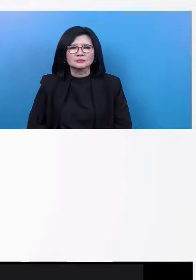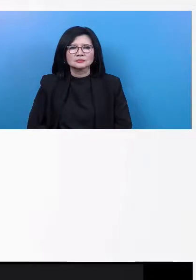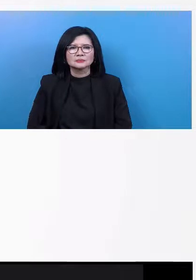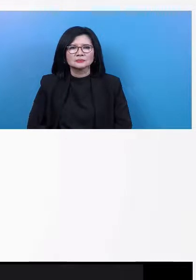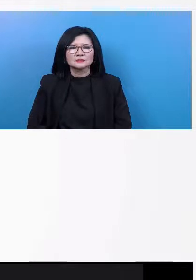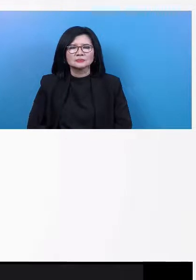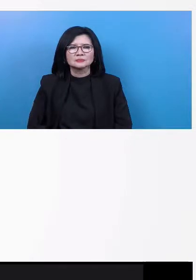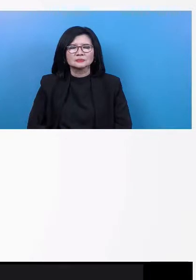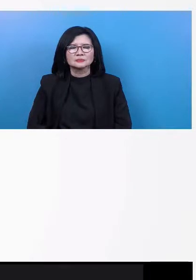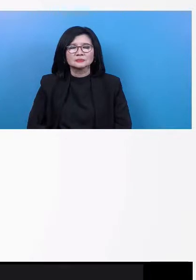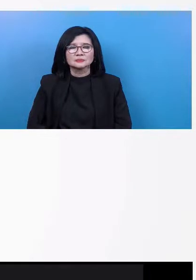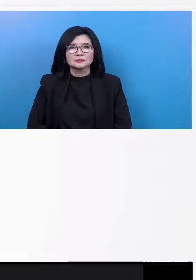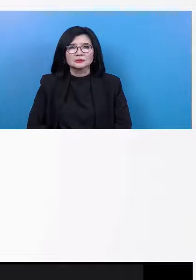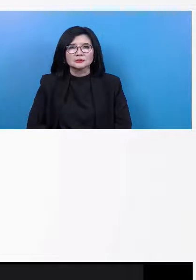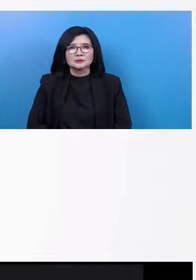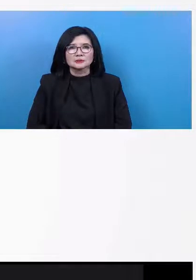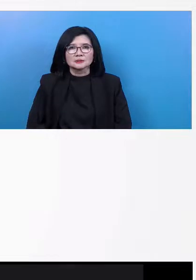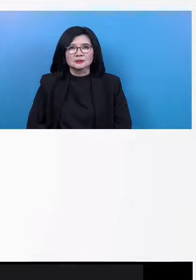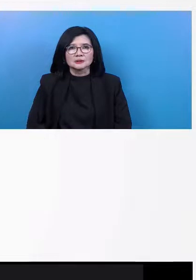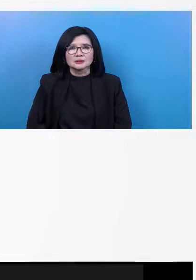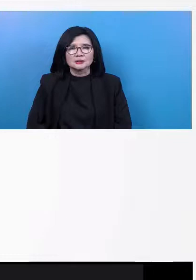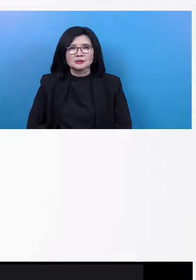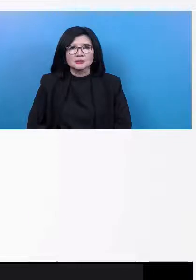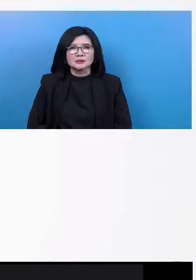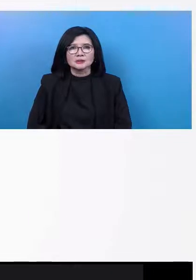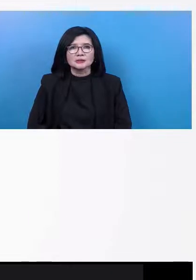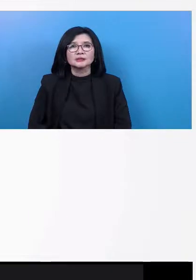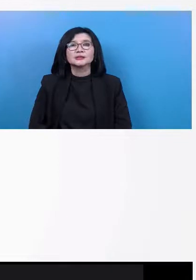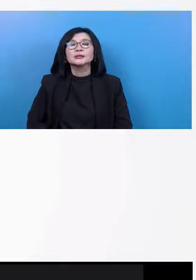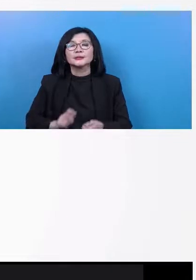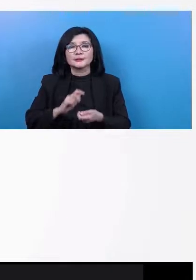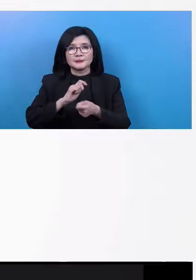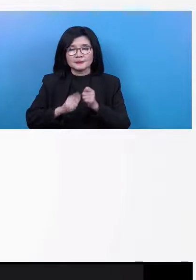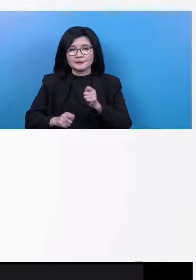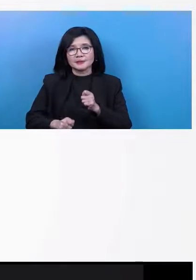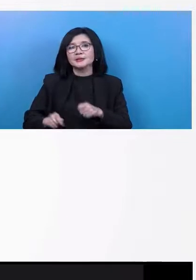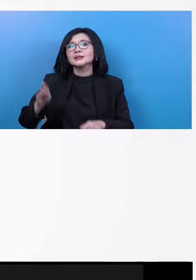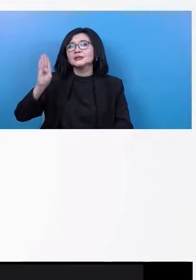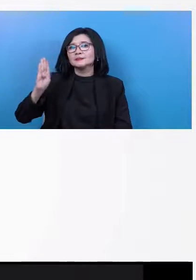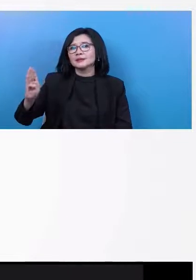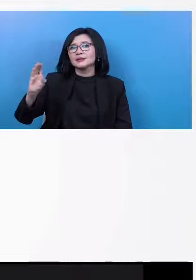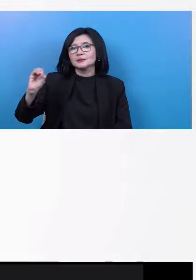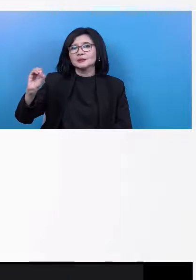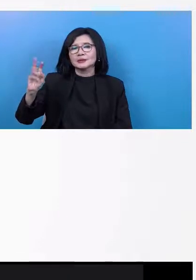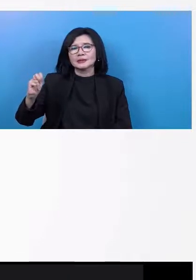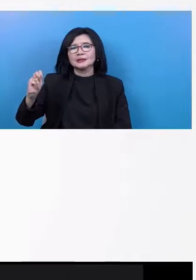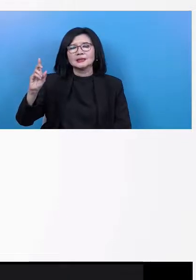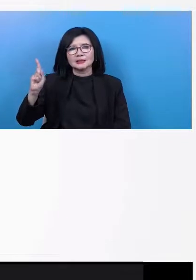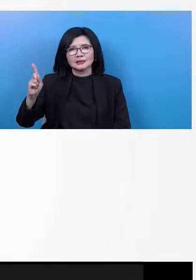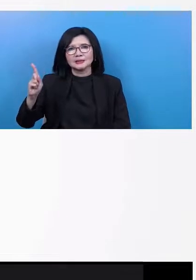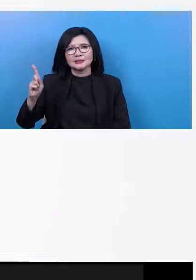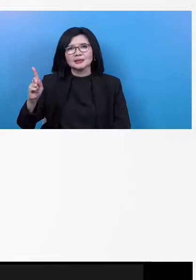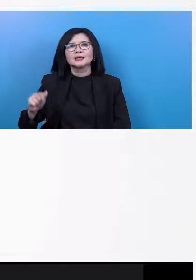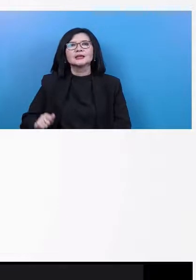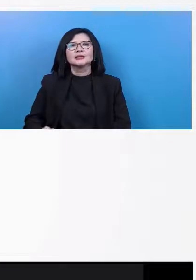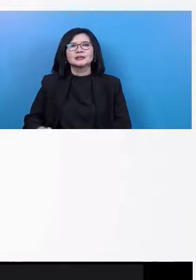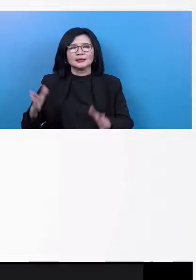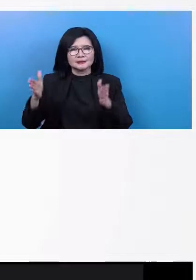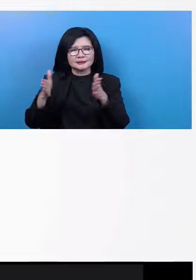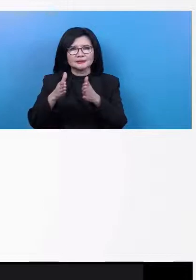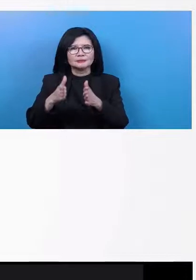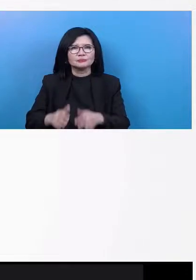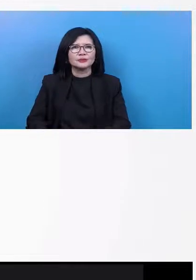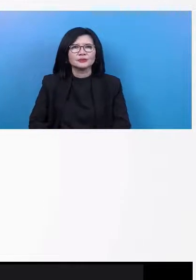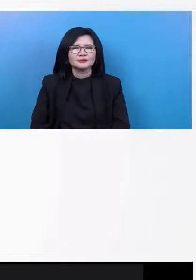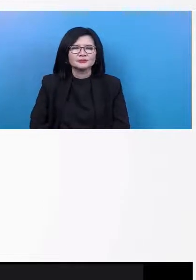bond investment to make communities more resilient in a small area within Sweden. That